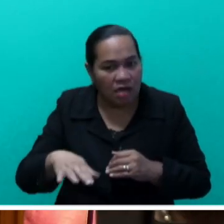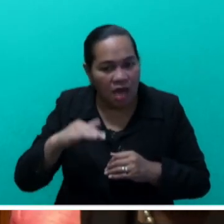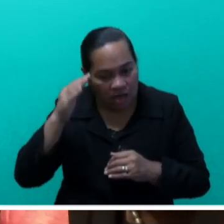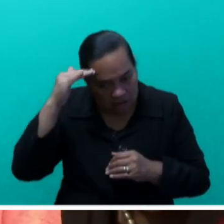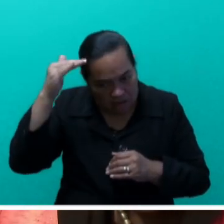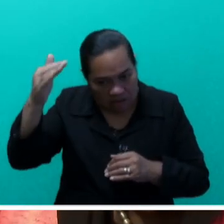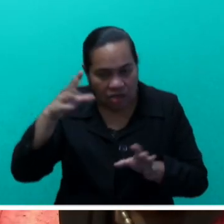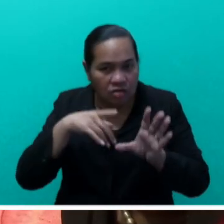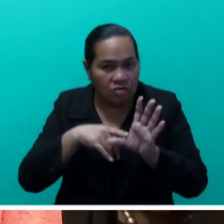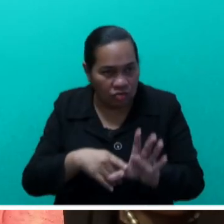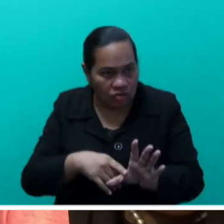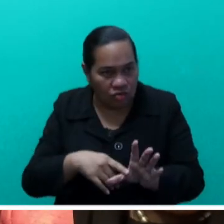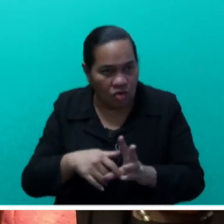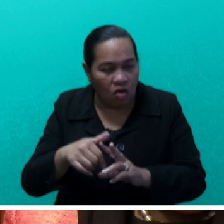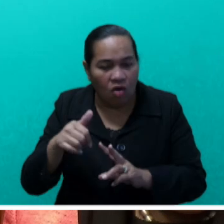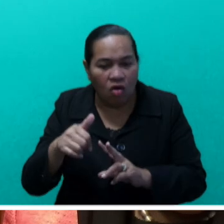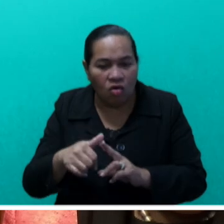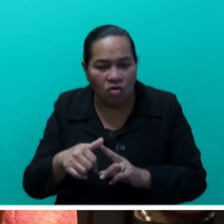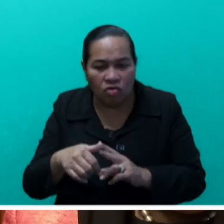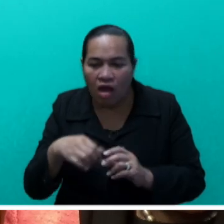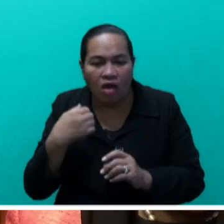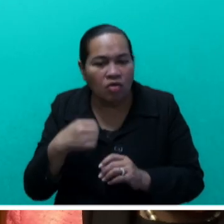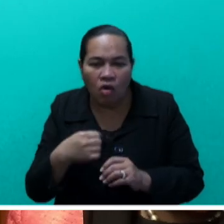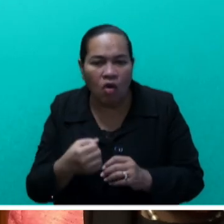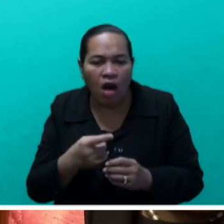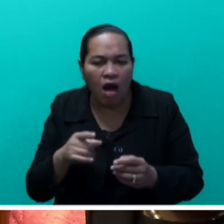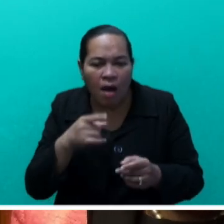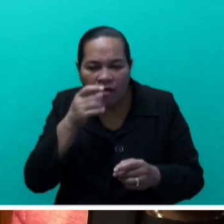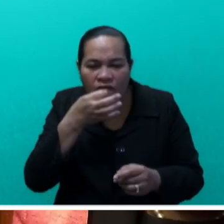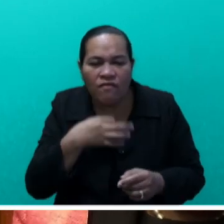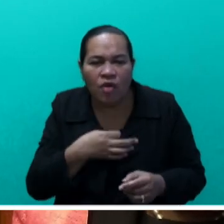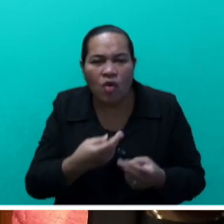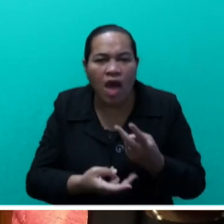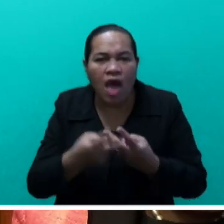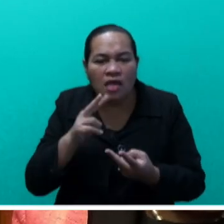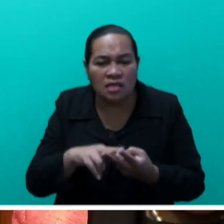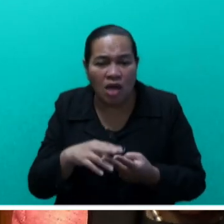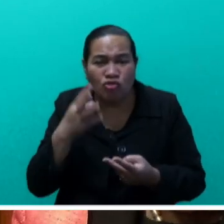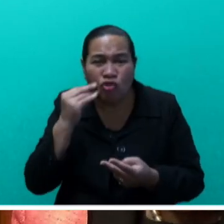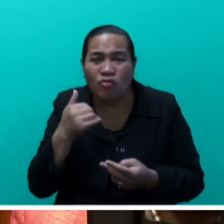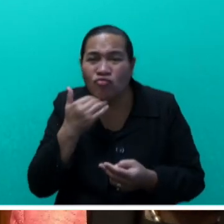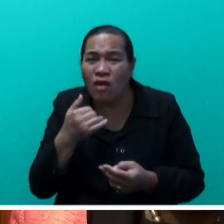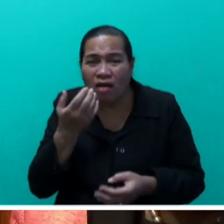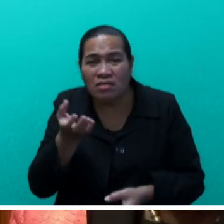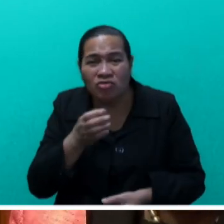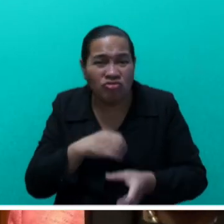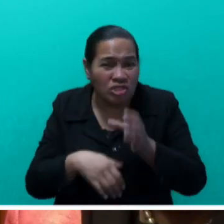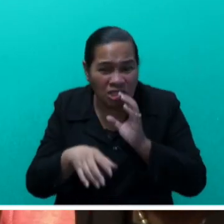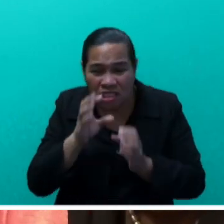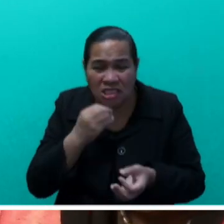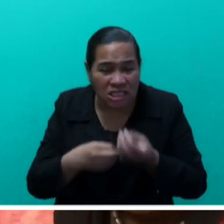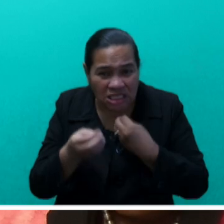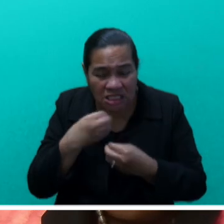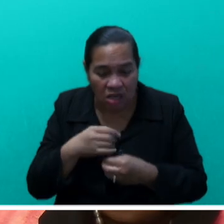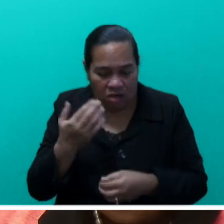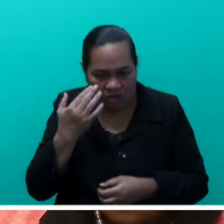which featured low consumption of nutritious foods and a high intake of sugar and sweetened beverages. The survey also noted